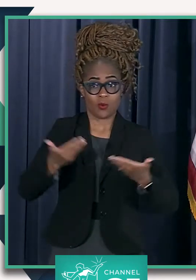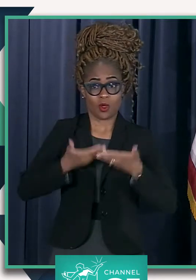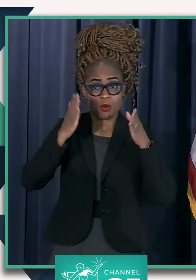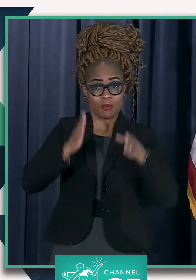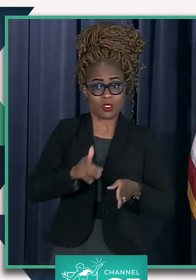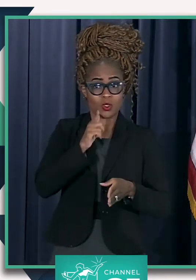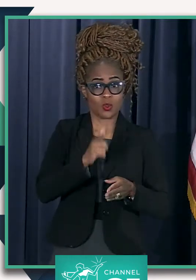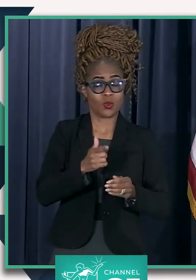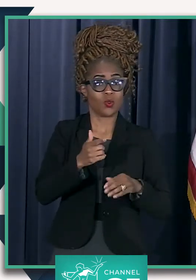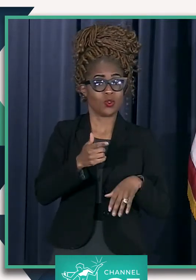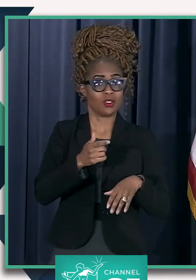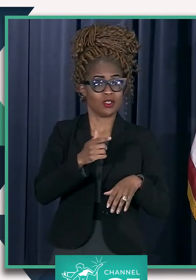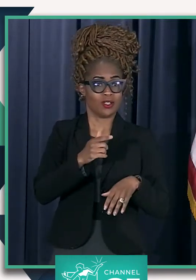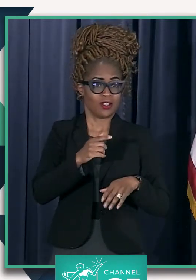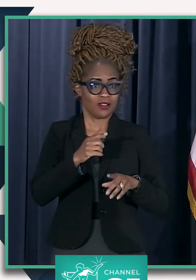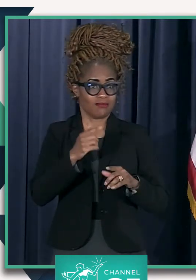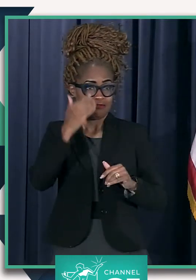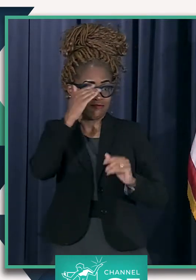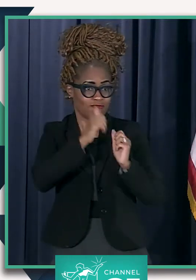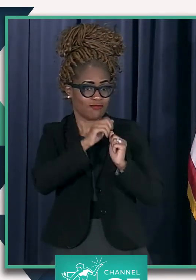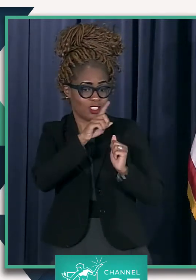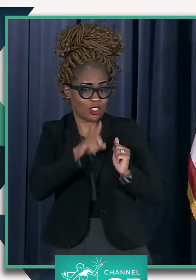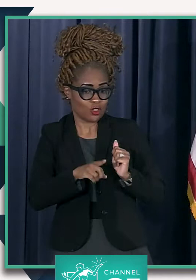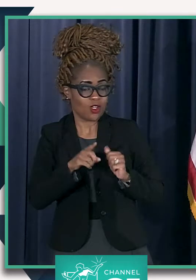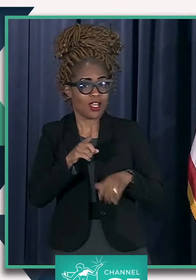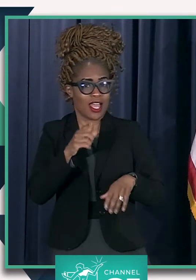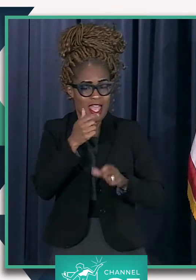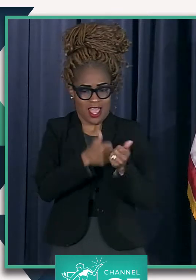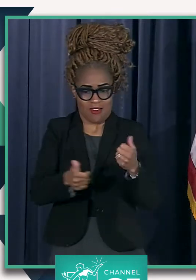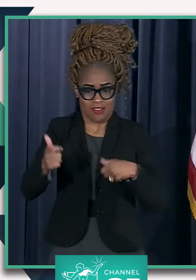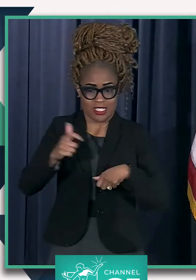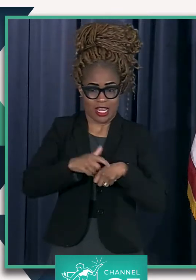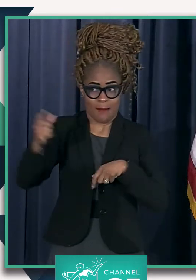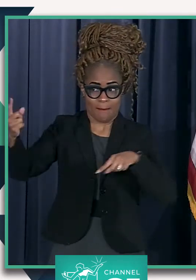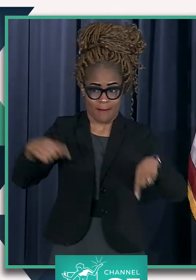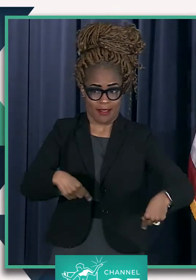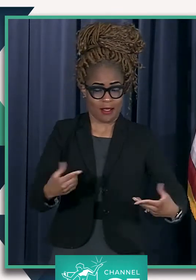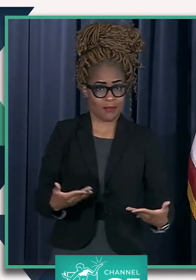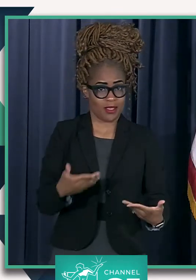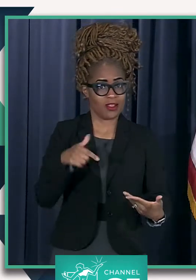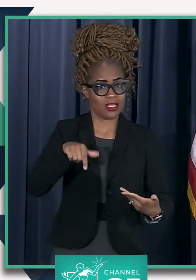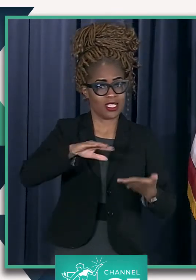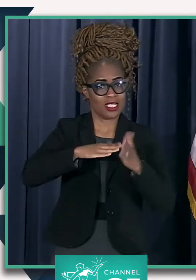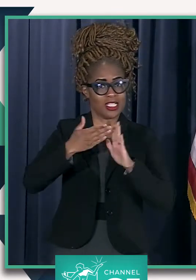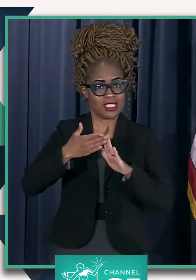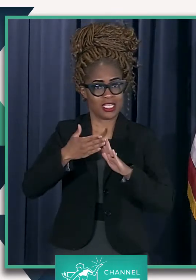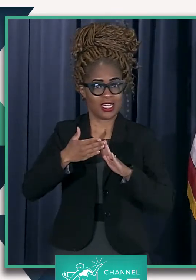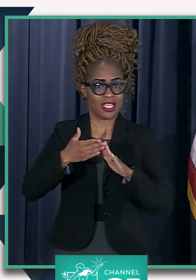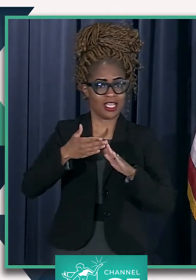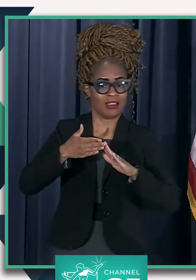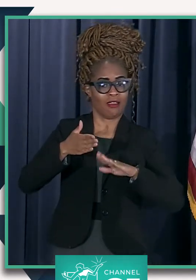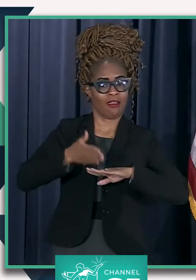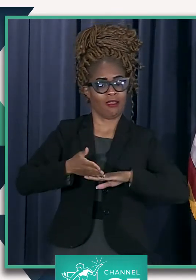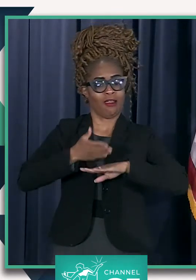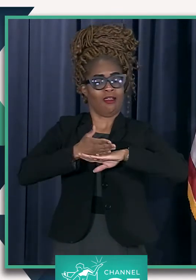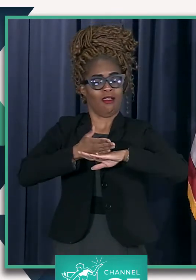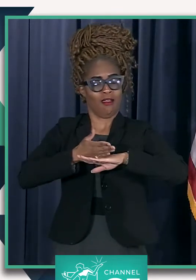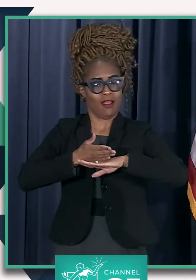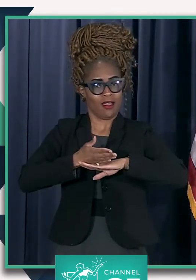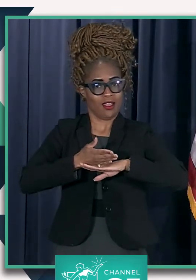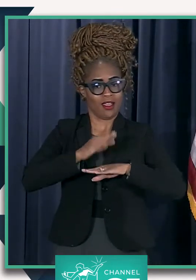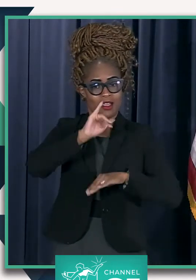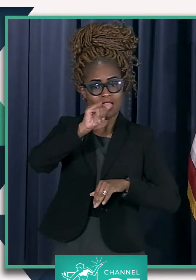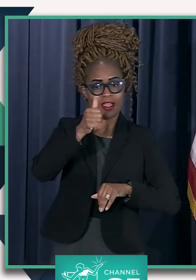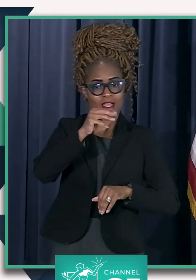is familiar now to Detroiters, because every time he comes to town, the city of Detroit gets a little bit better.